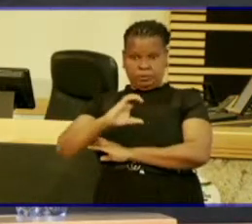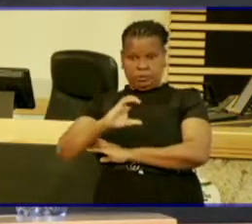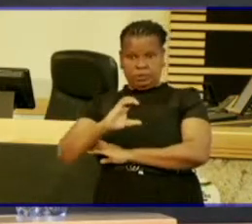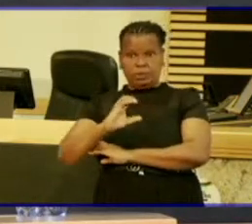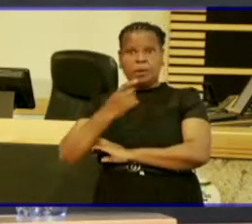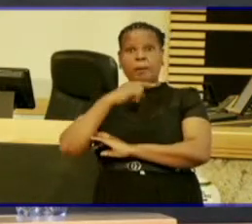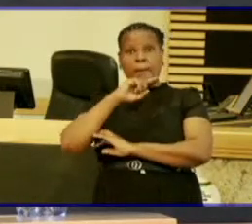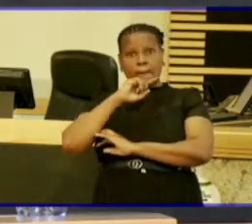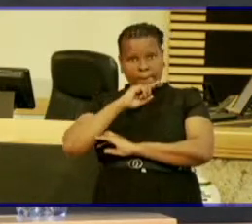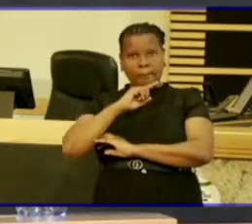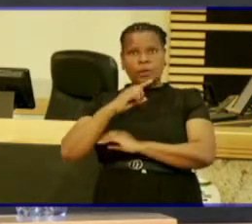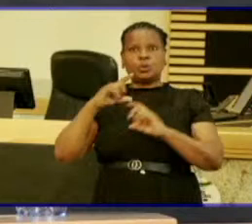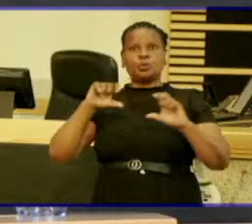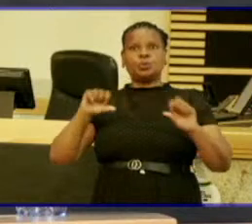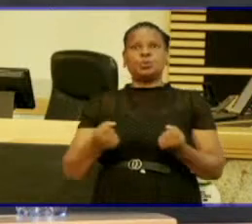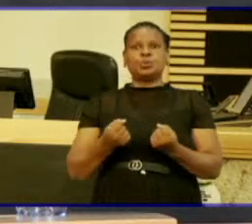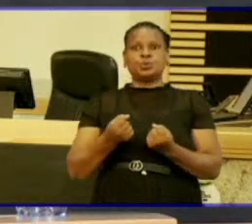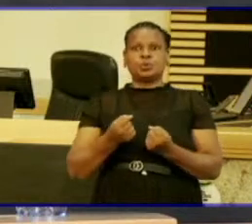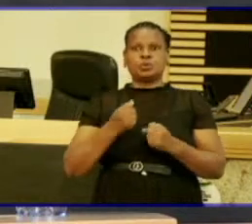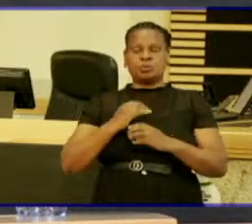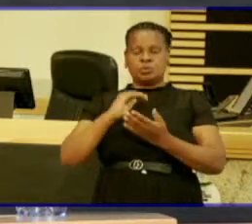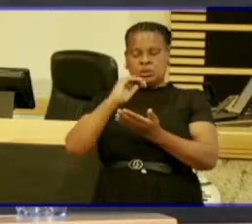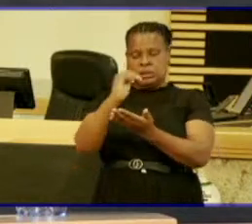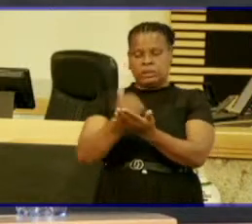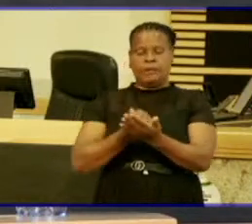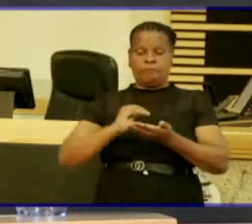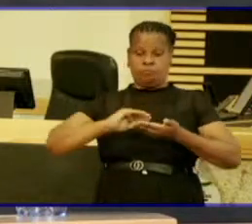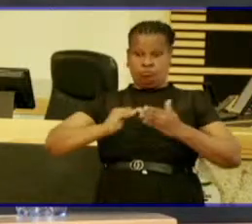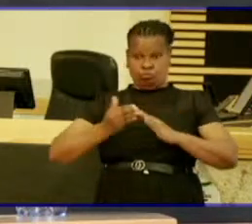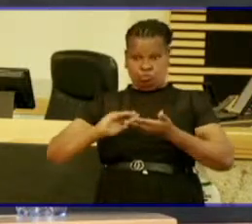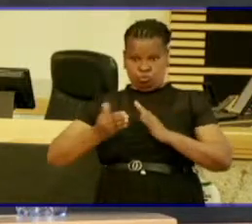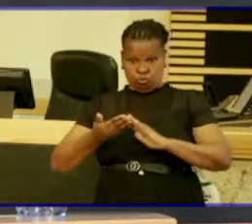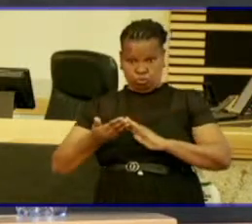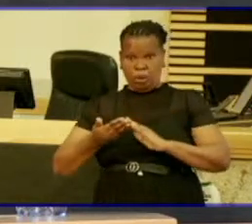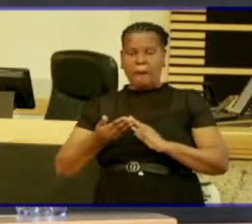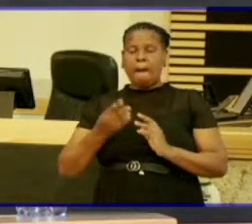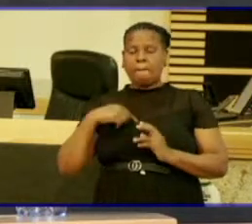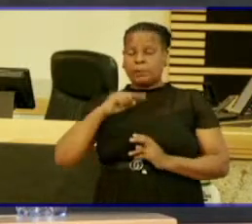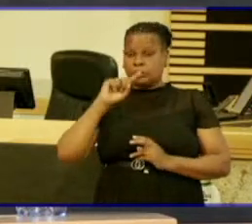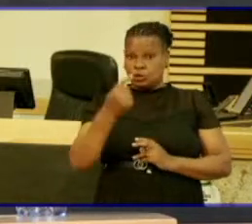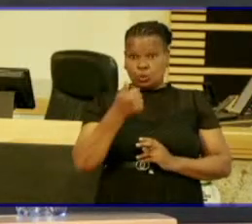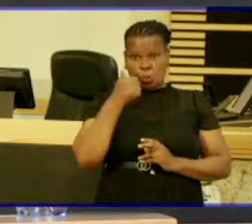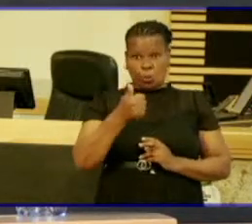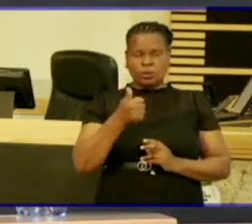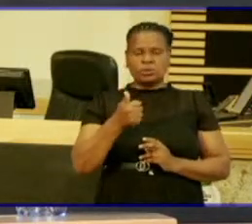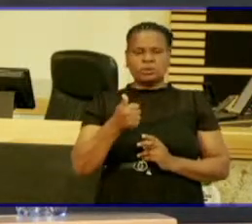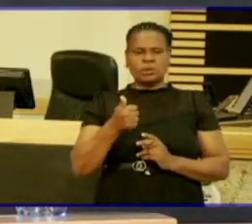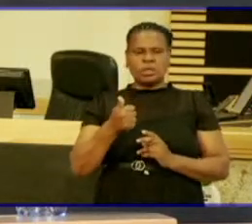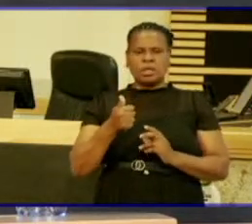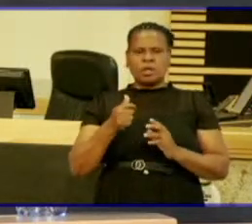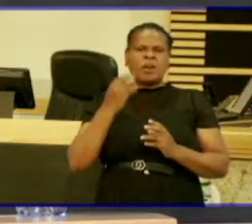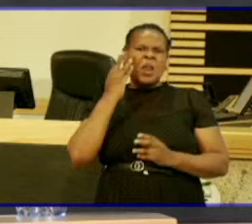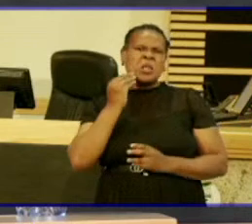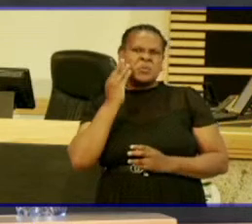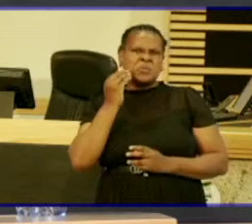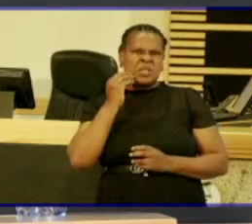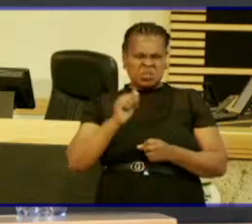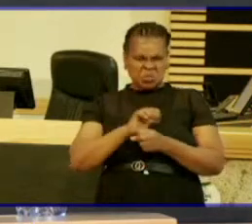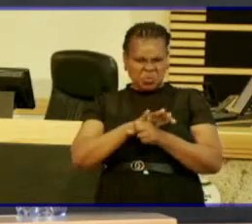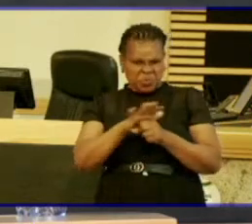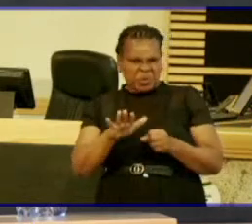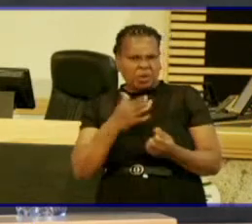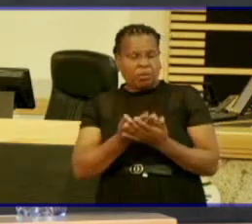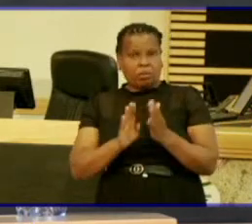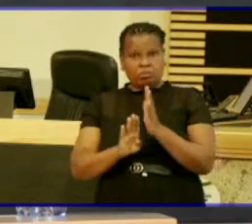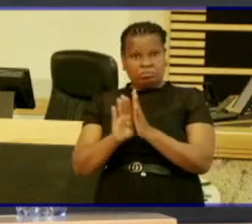by social cohesion and safe communities. One of the few good things about the experience of COVID-19 has been the improvement